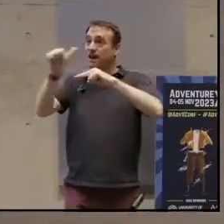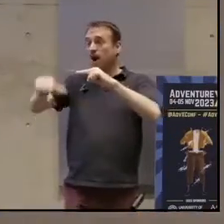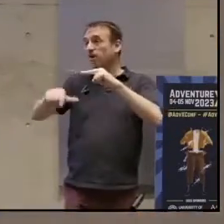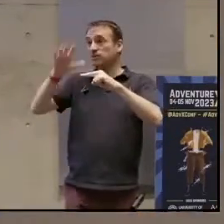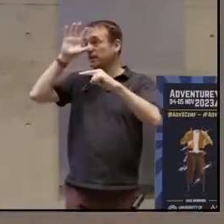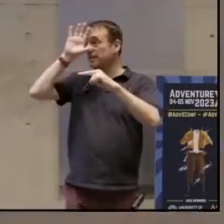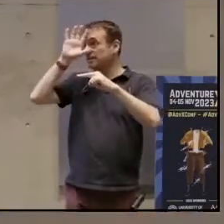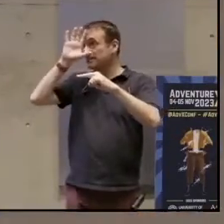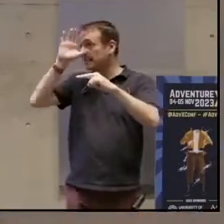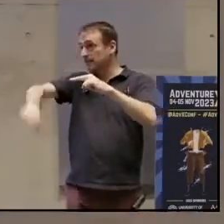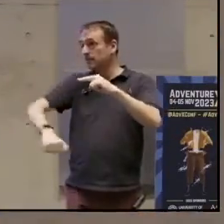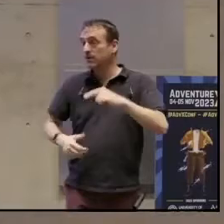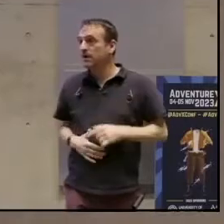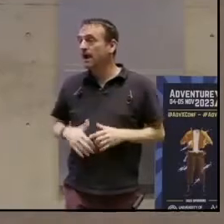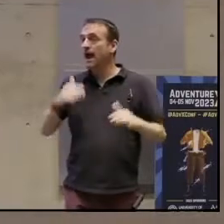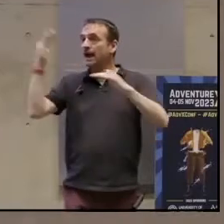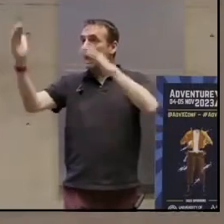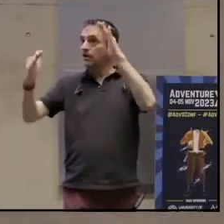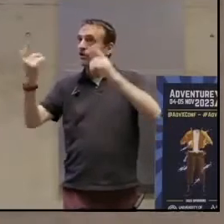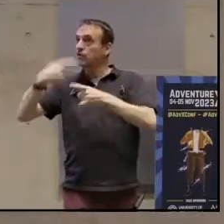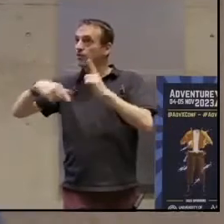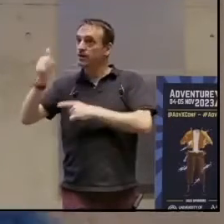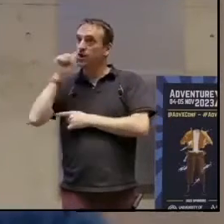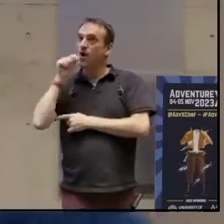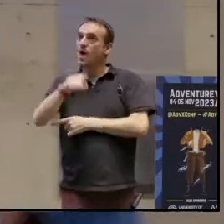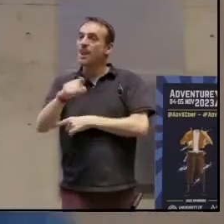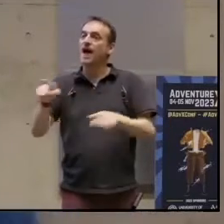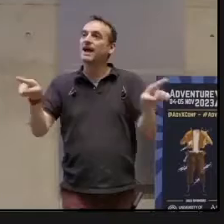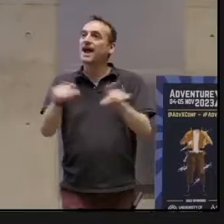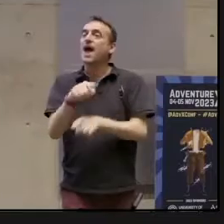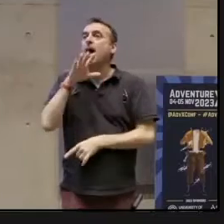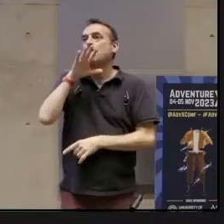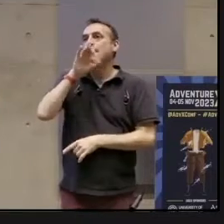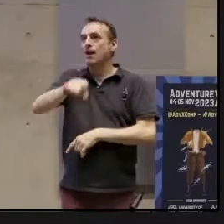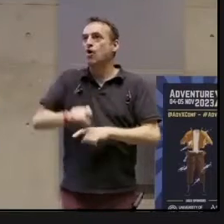full of adults. We can also acknowledge that this is a male orgasm chart, yes?